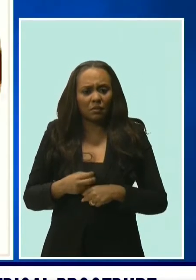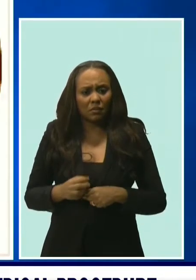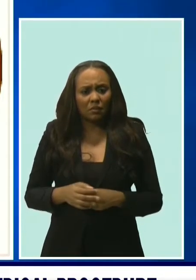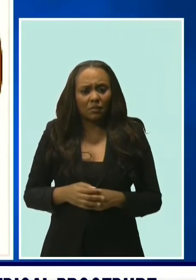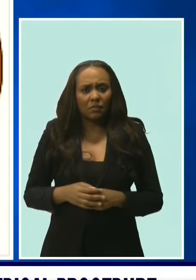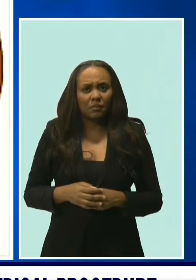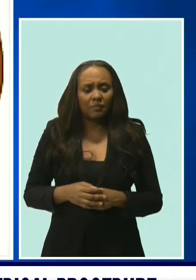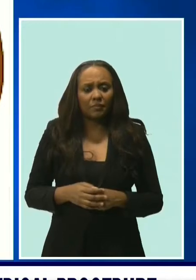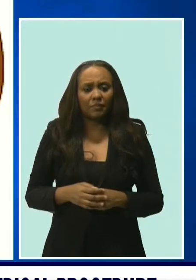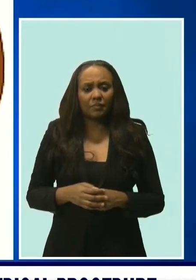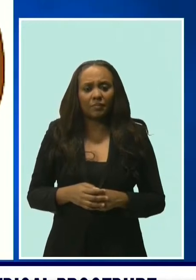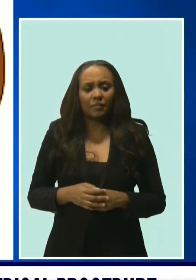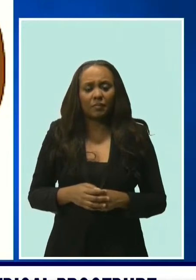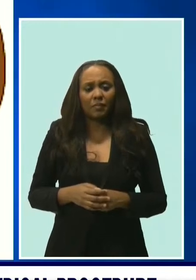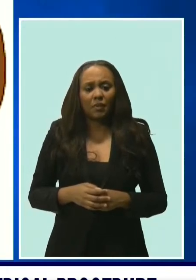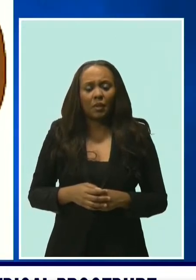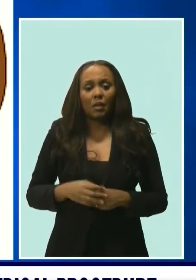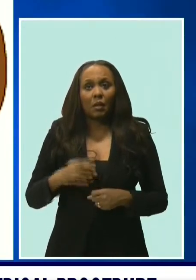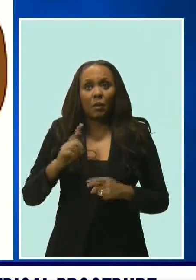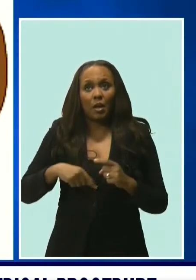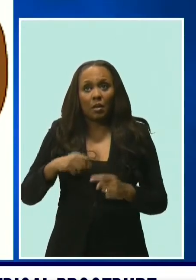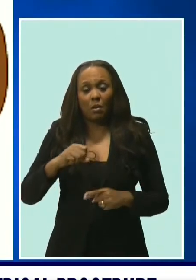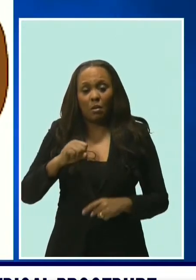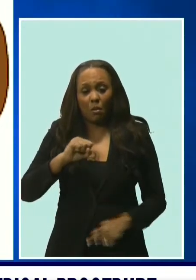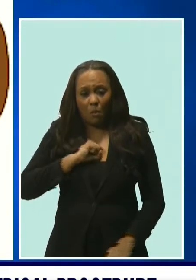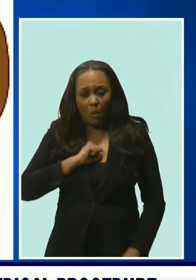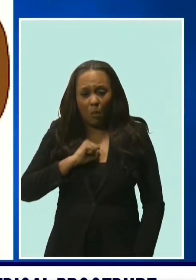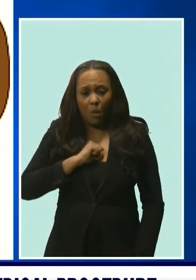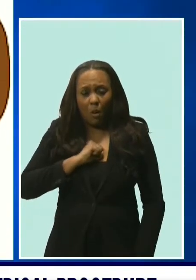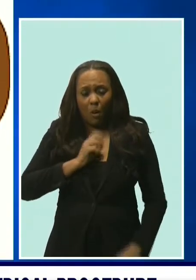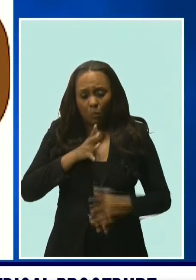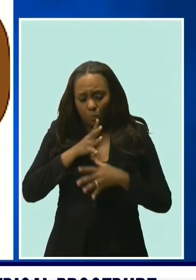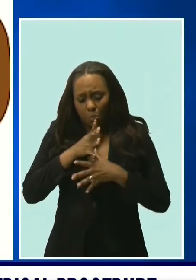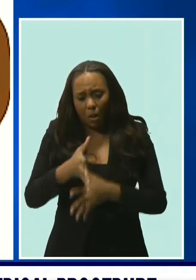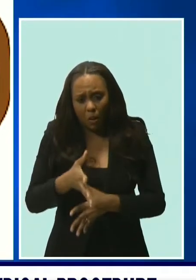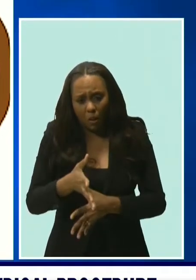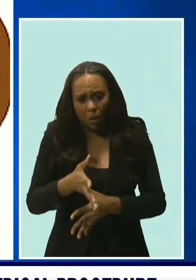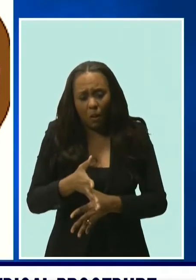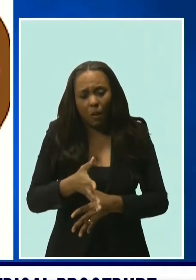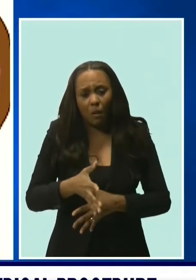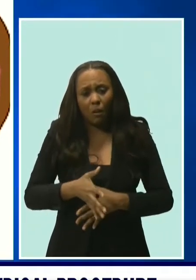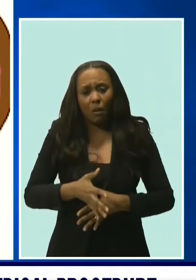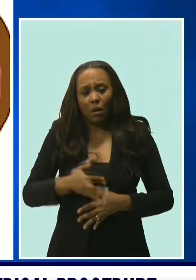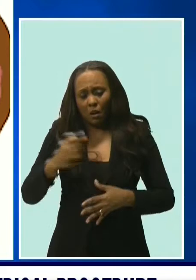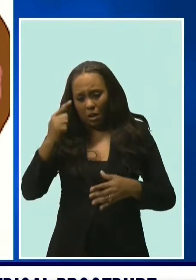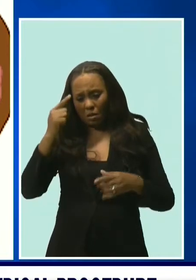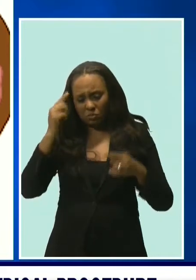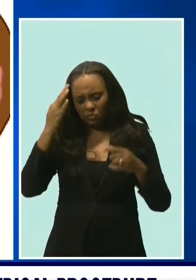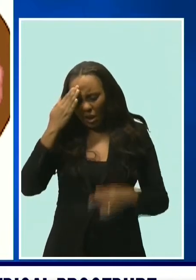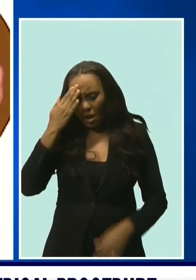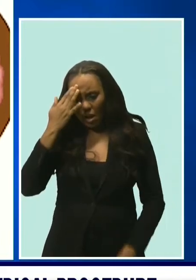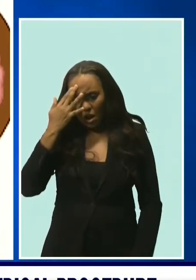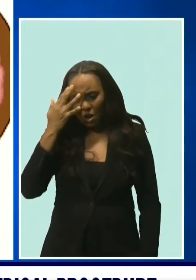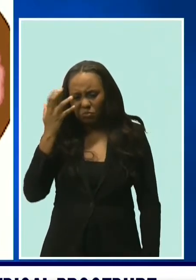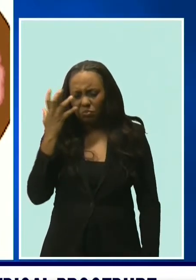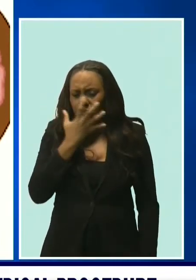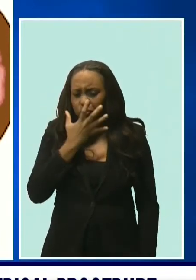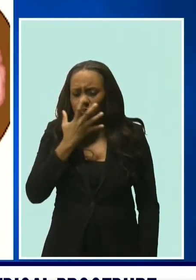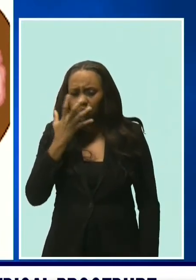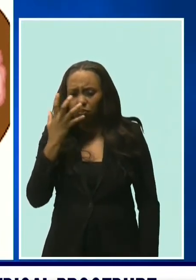Work on the barriers has started, and Mr. Humphrey and MTW officials who visited the market recently said the project should be completed